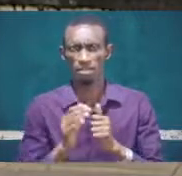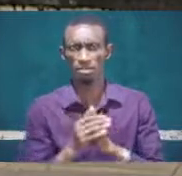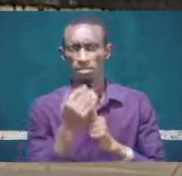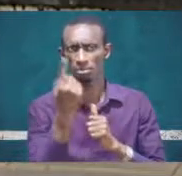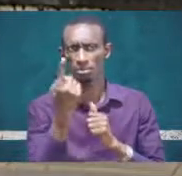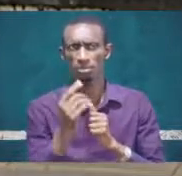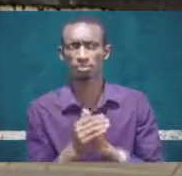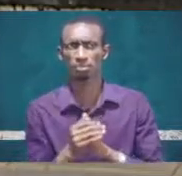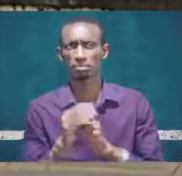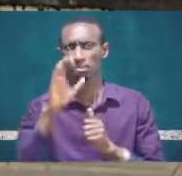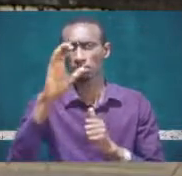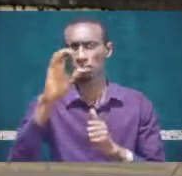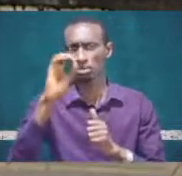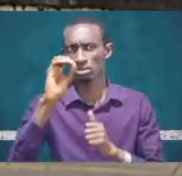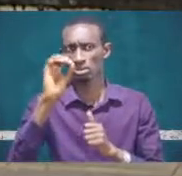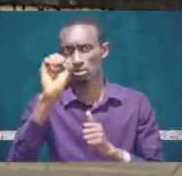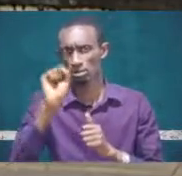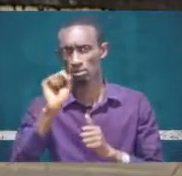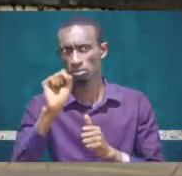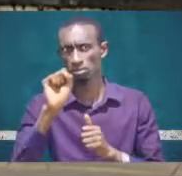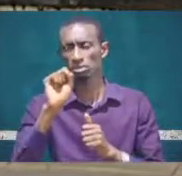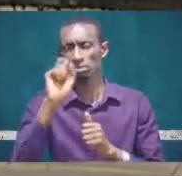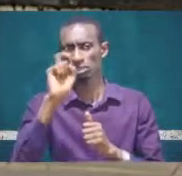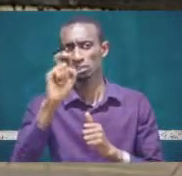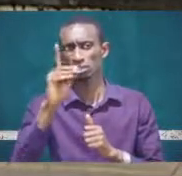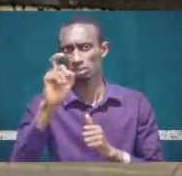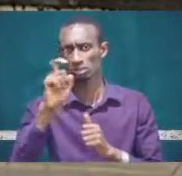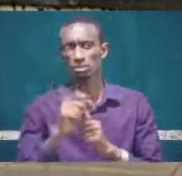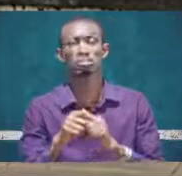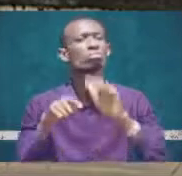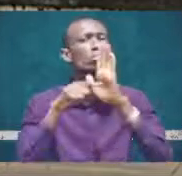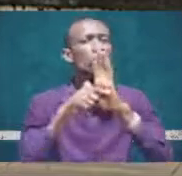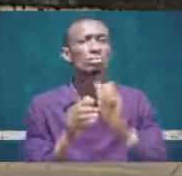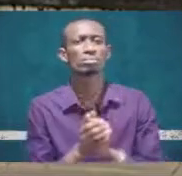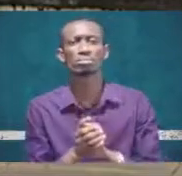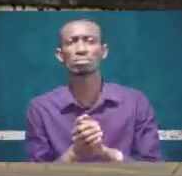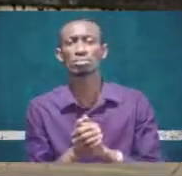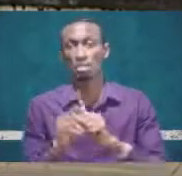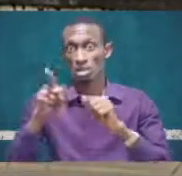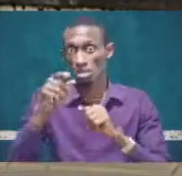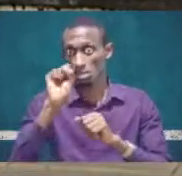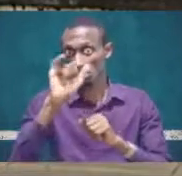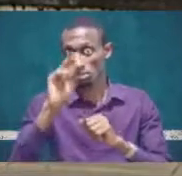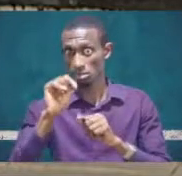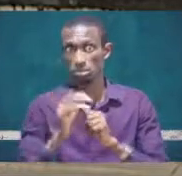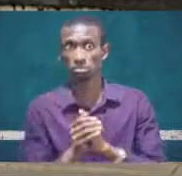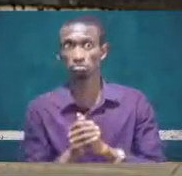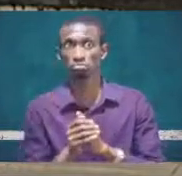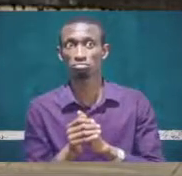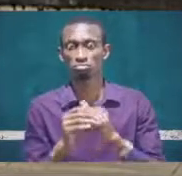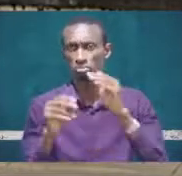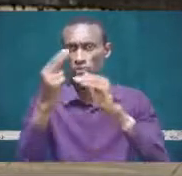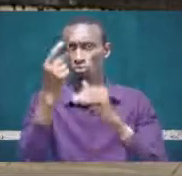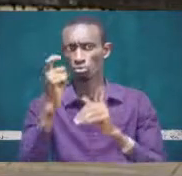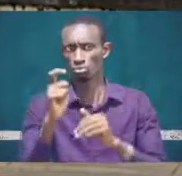1 cosine x dx minus integral of sine squared x